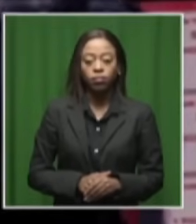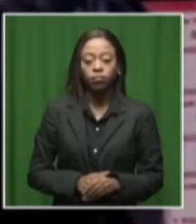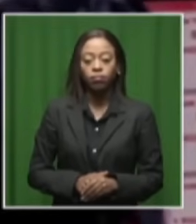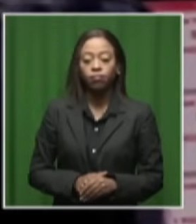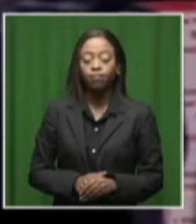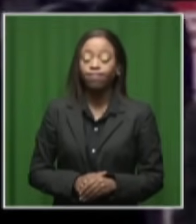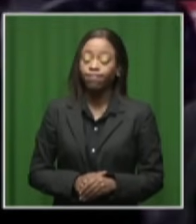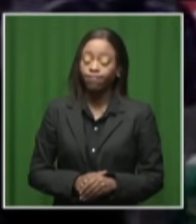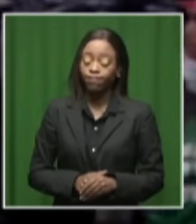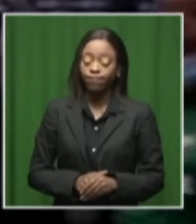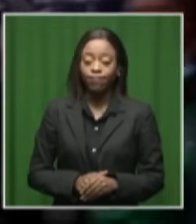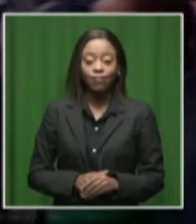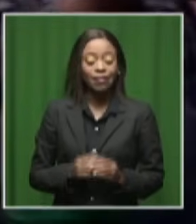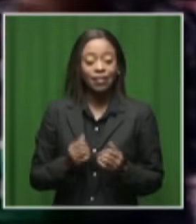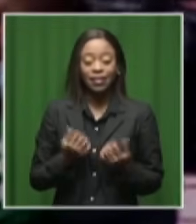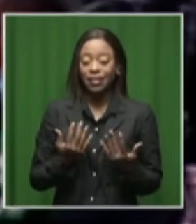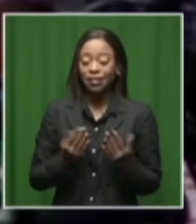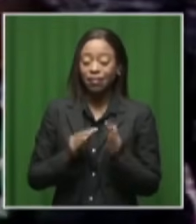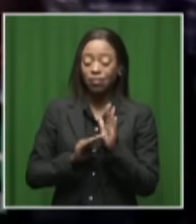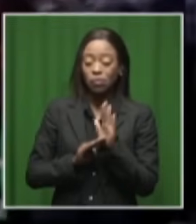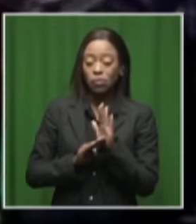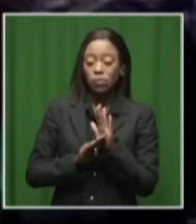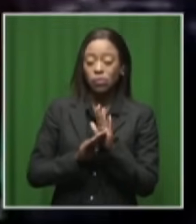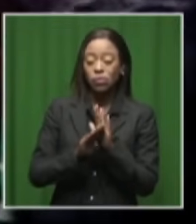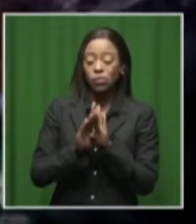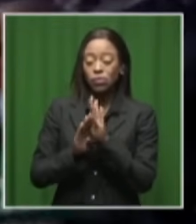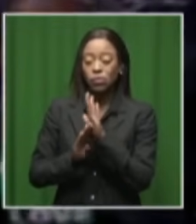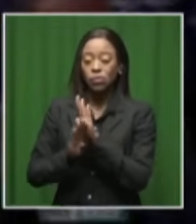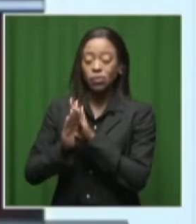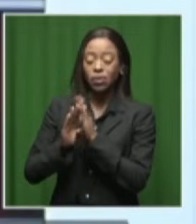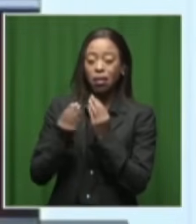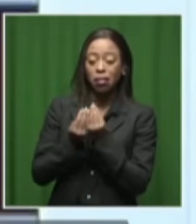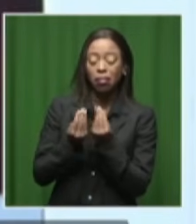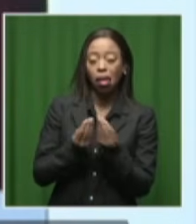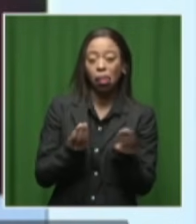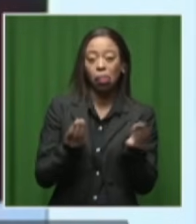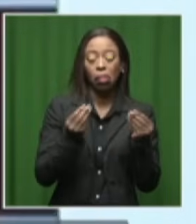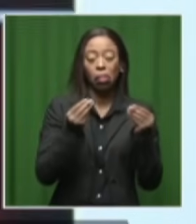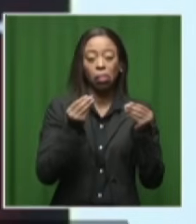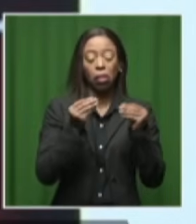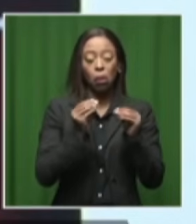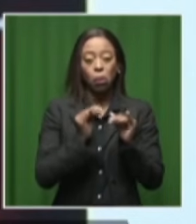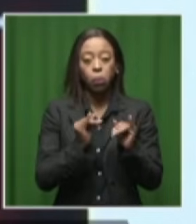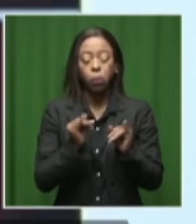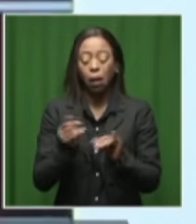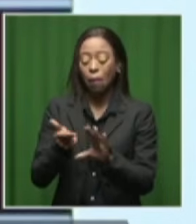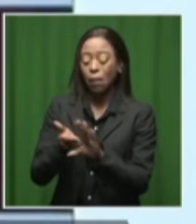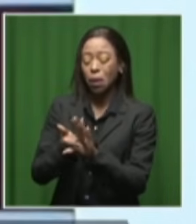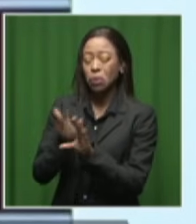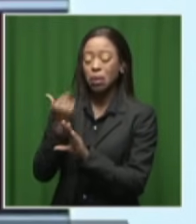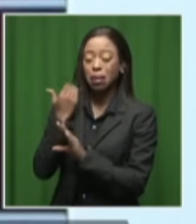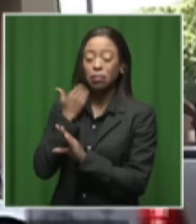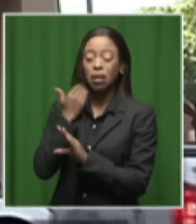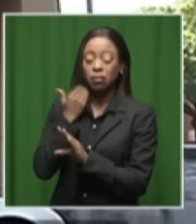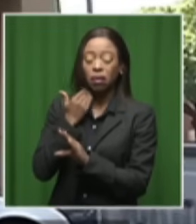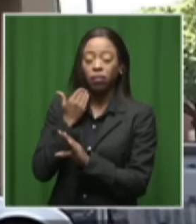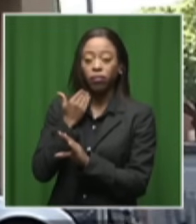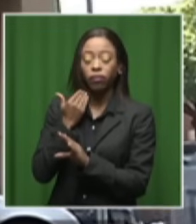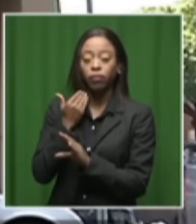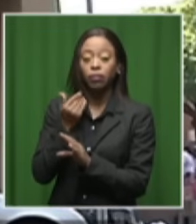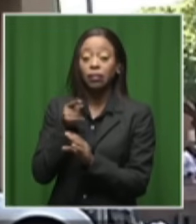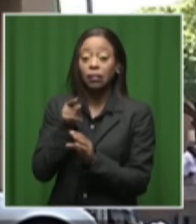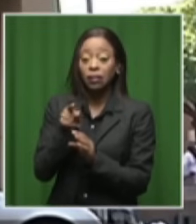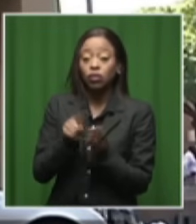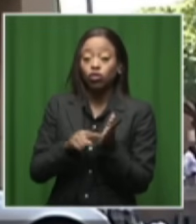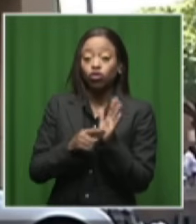The country continues to grapple with high inflation, elevated interest rates, and high fuel costs, amongst others. This is